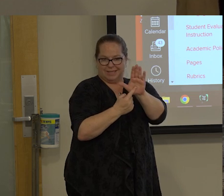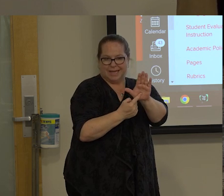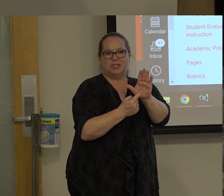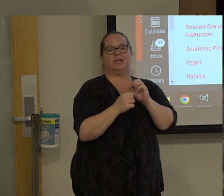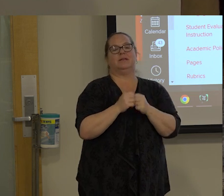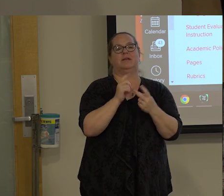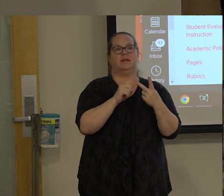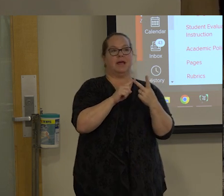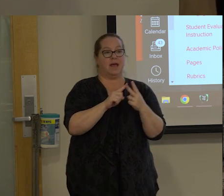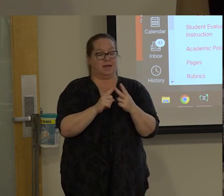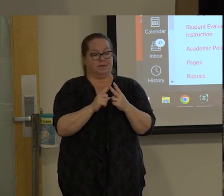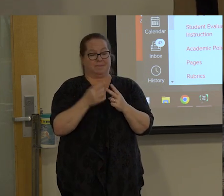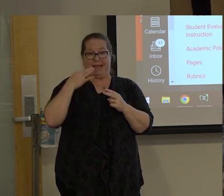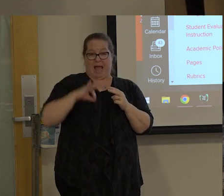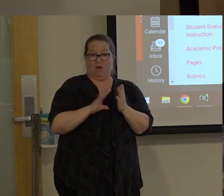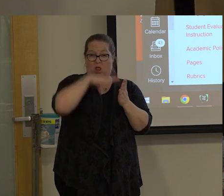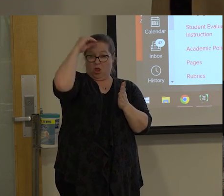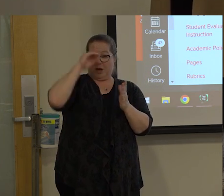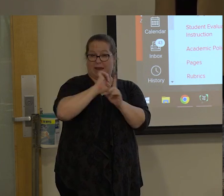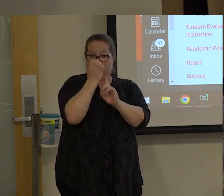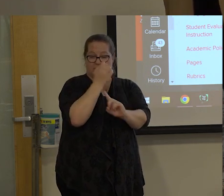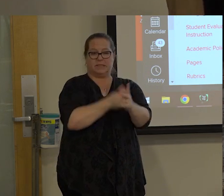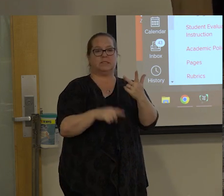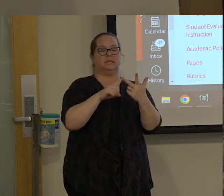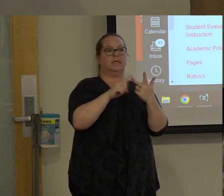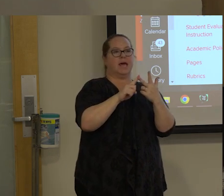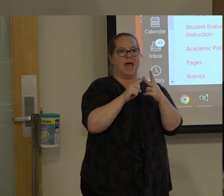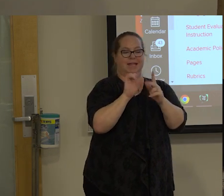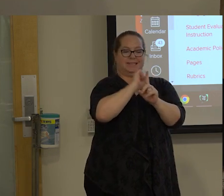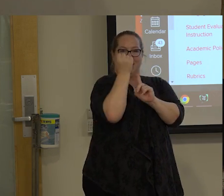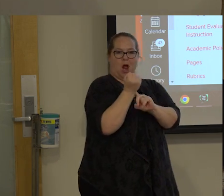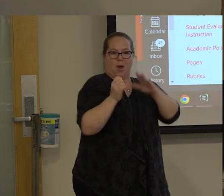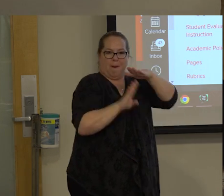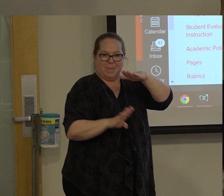gameful learning elements, interactivity, and scenario-based